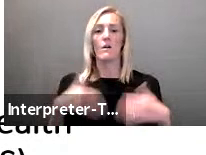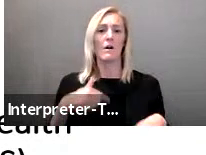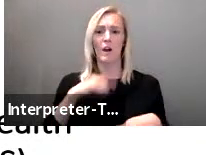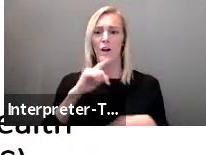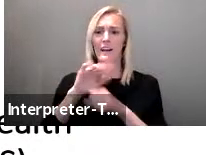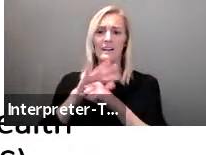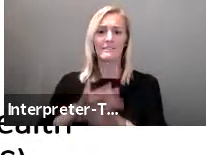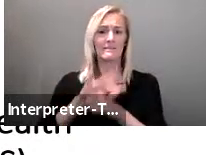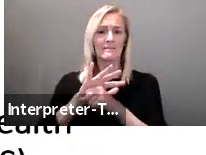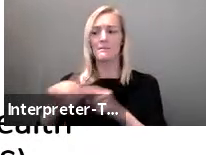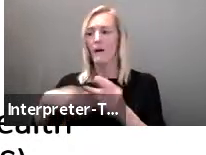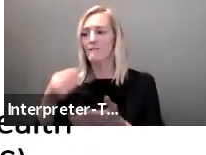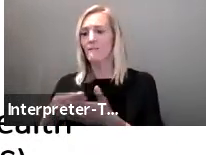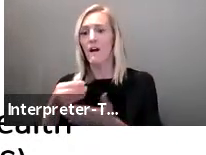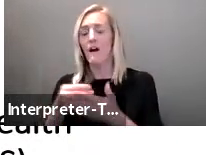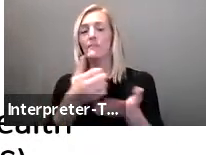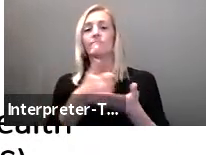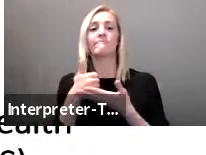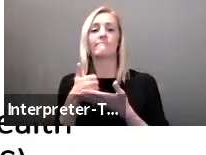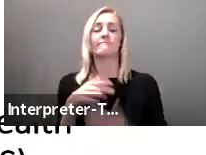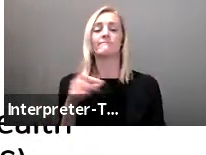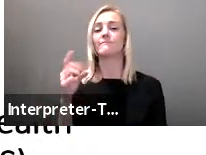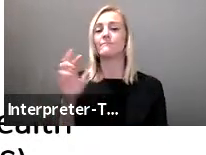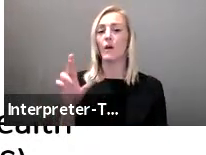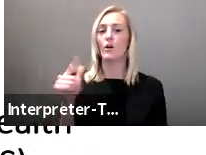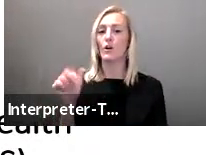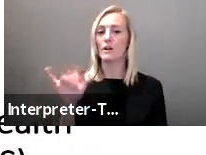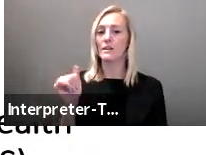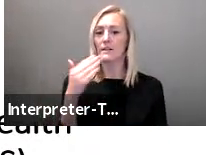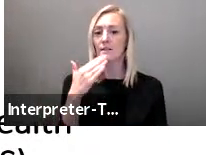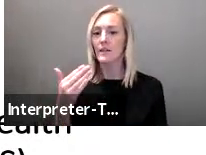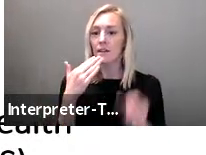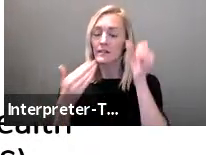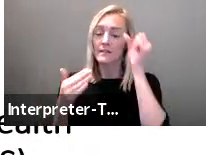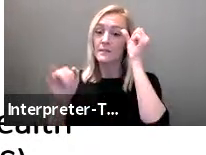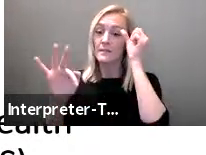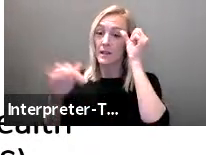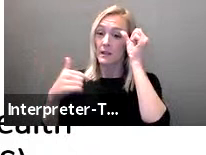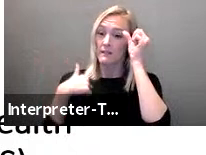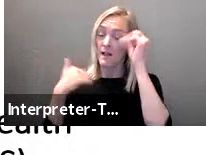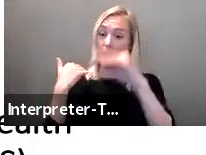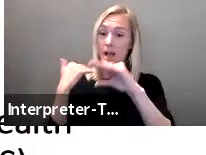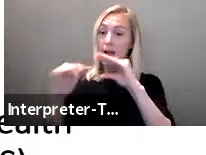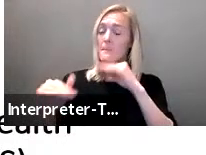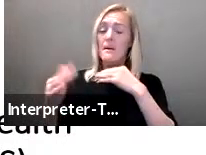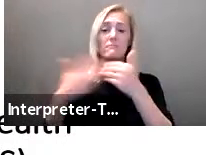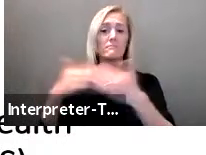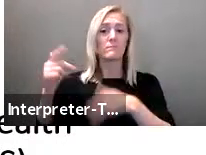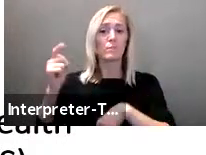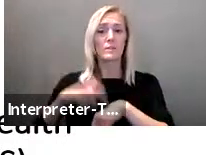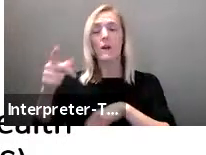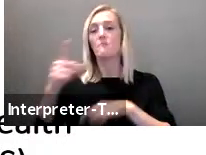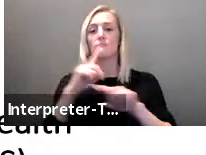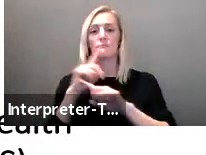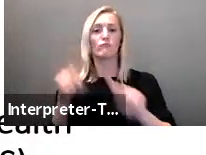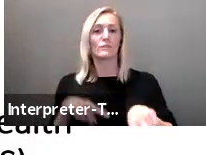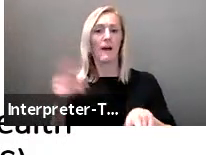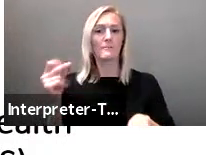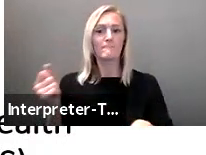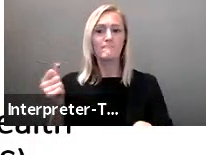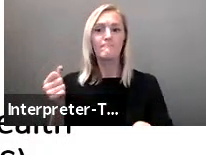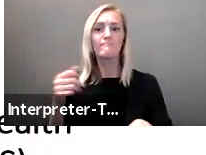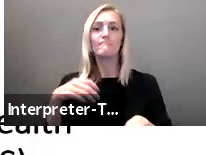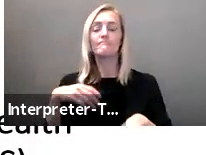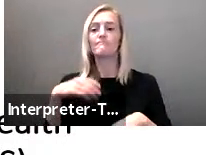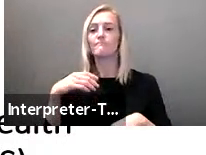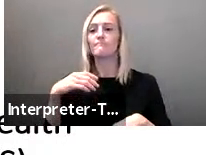stressing about funds. Dr. Garcia, if I send her an email, it doesn't matter what time, I get a response. She gets people